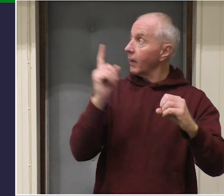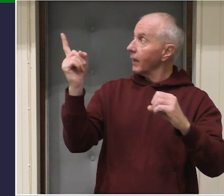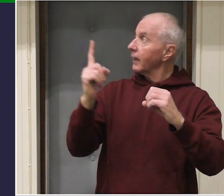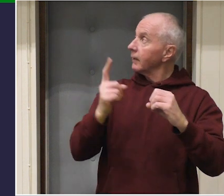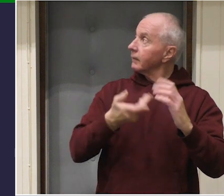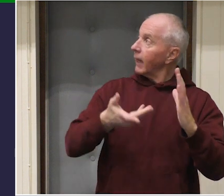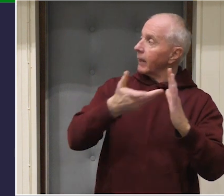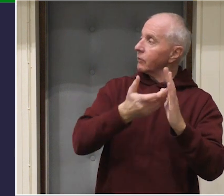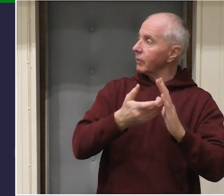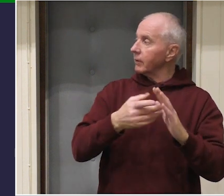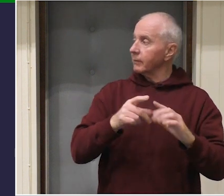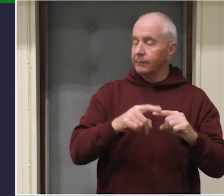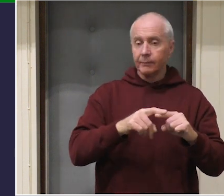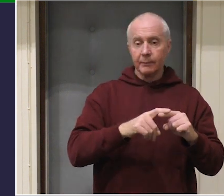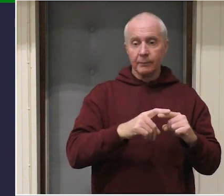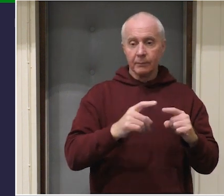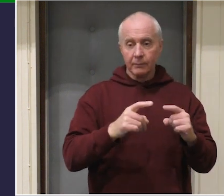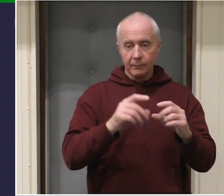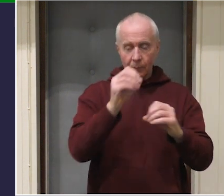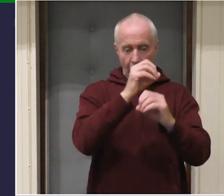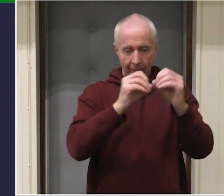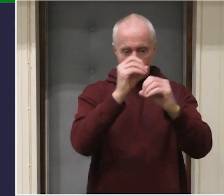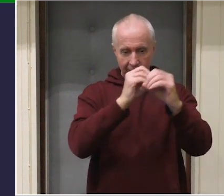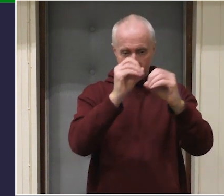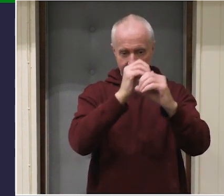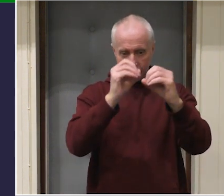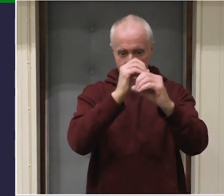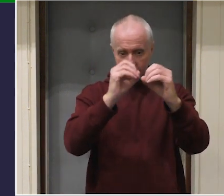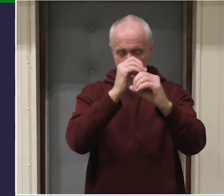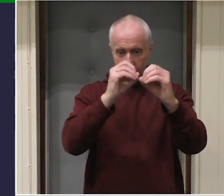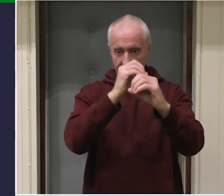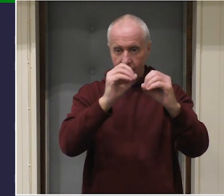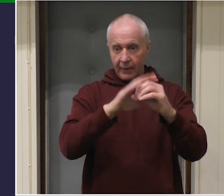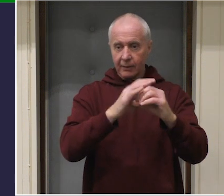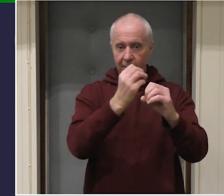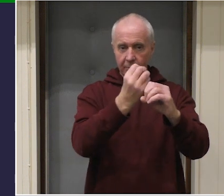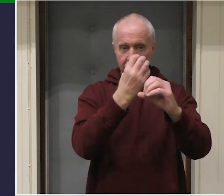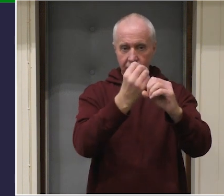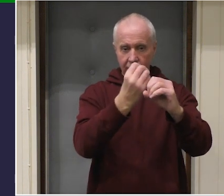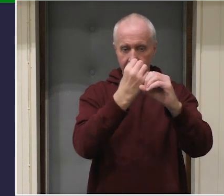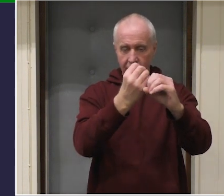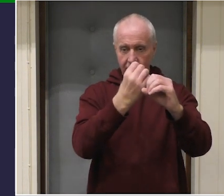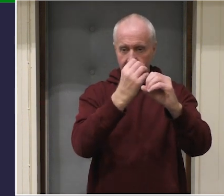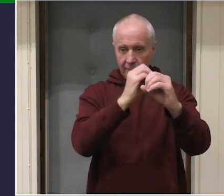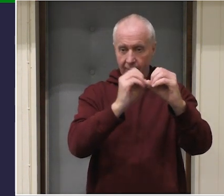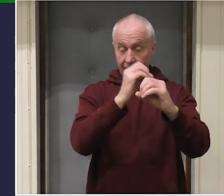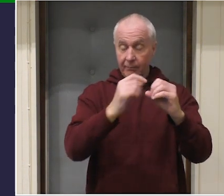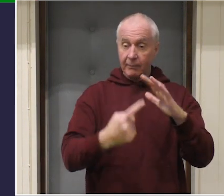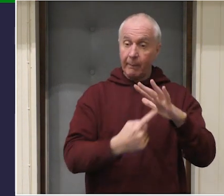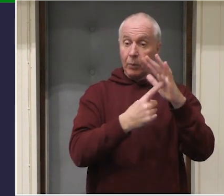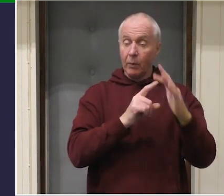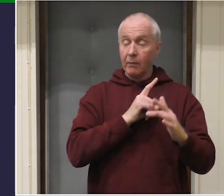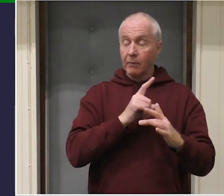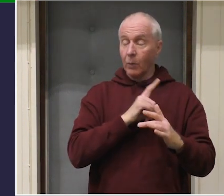have a pile of what the technical term is wibbling around. And that's pulsations. And that's important because if you